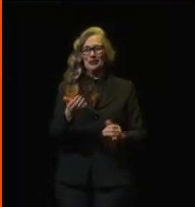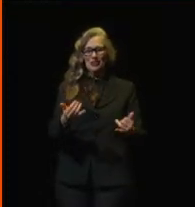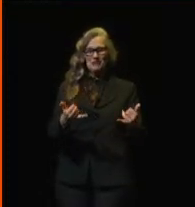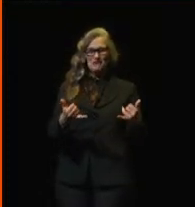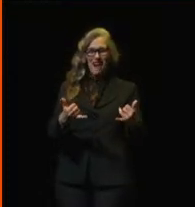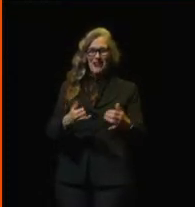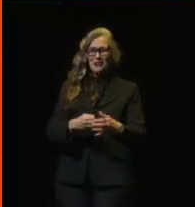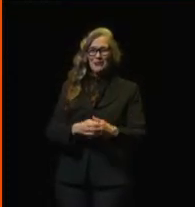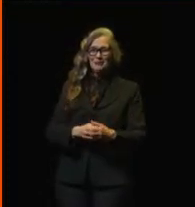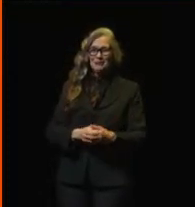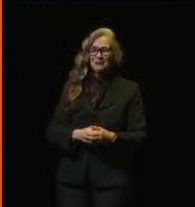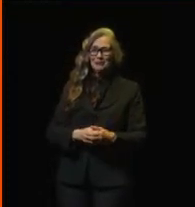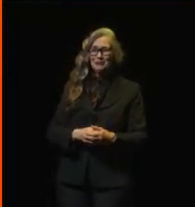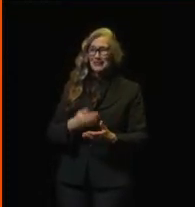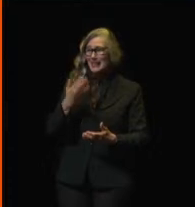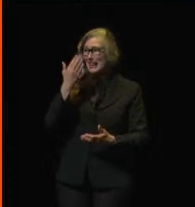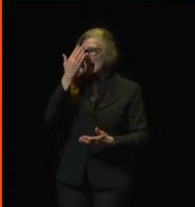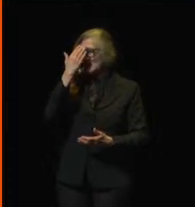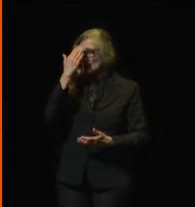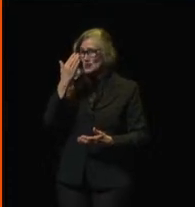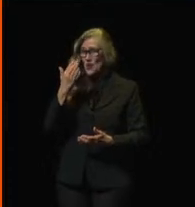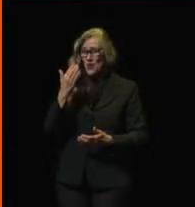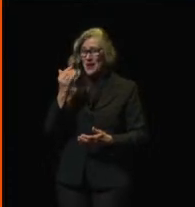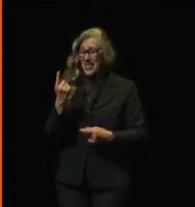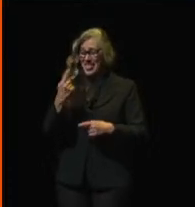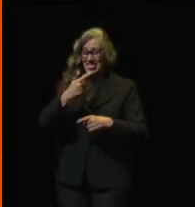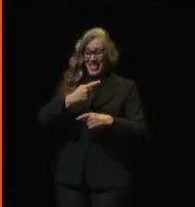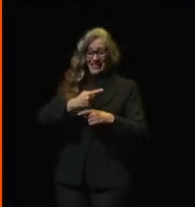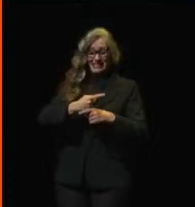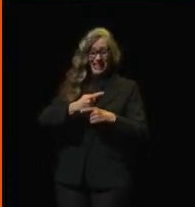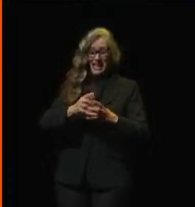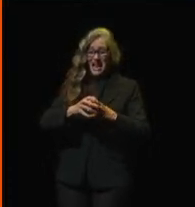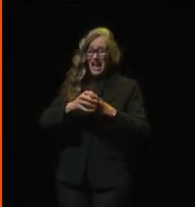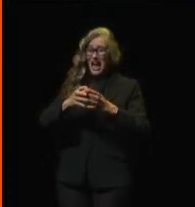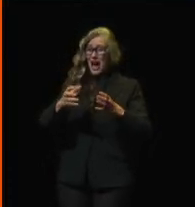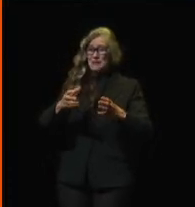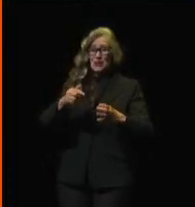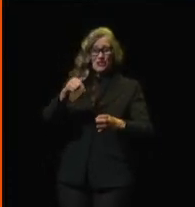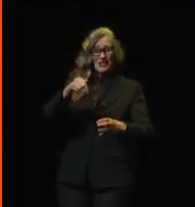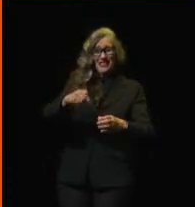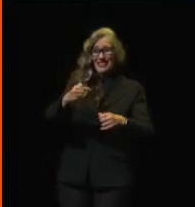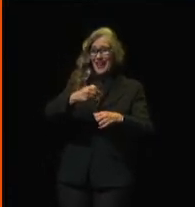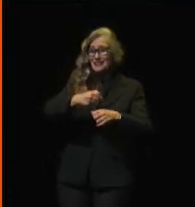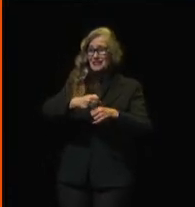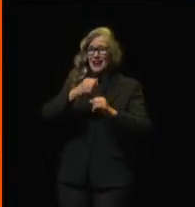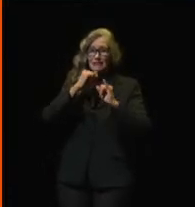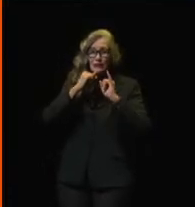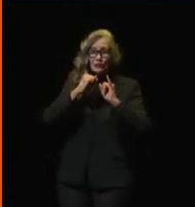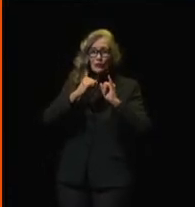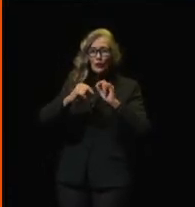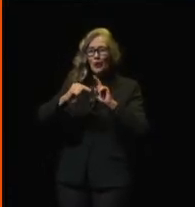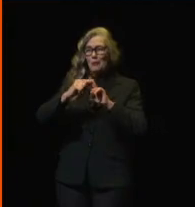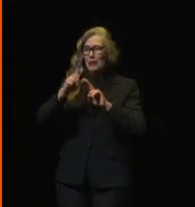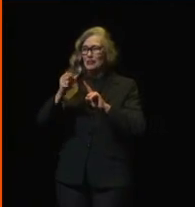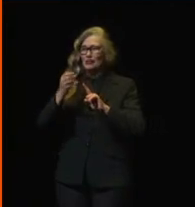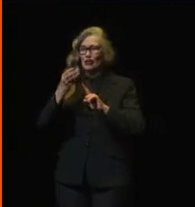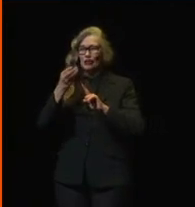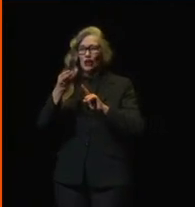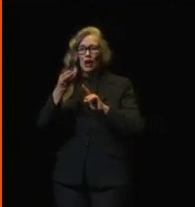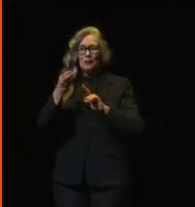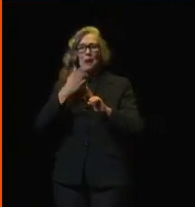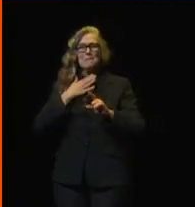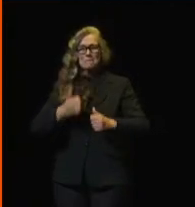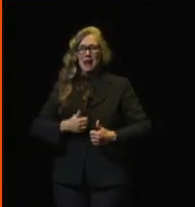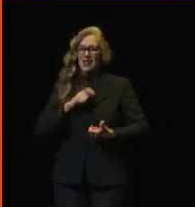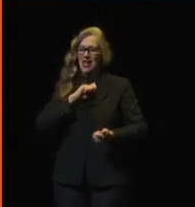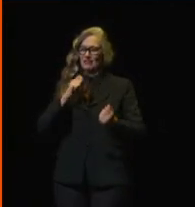I didn't know just yet how much that day and this job would change my life. By the time I came to work with Ady,